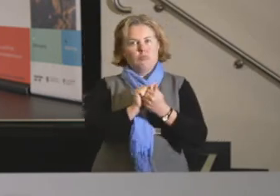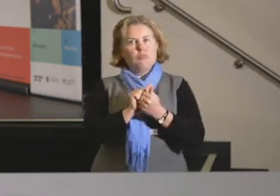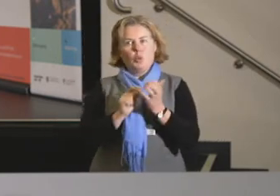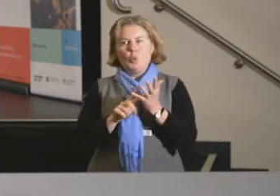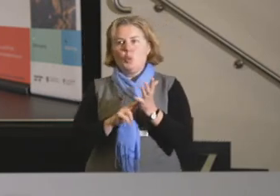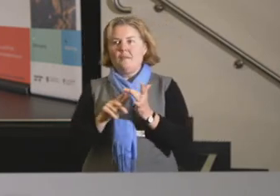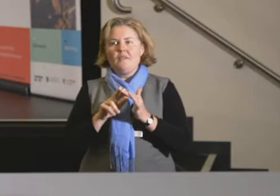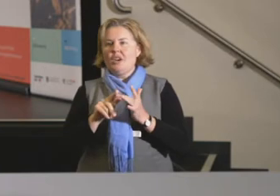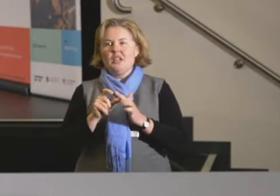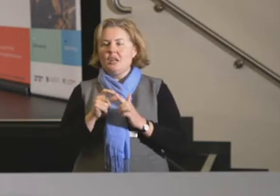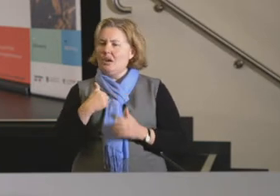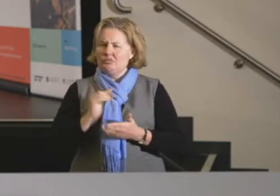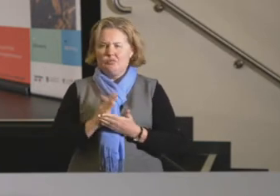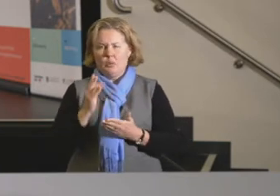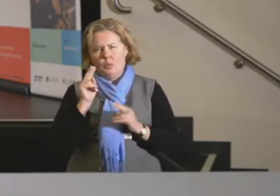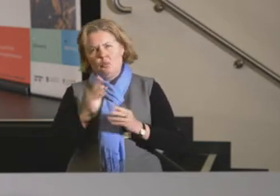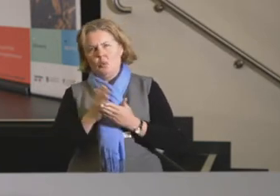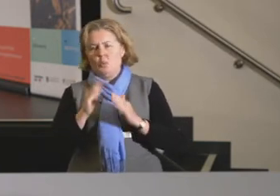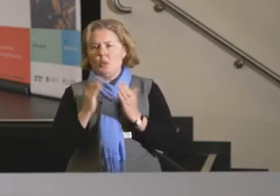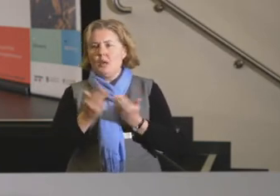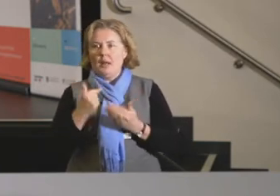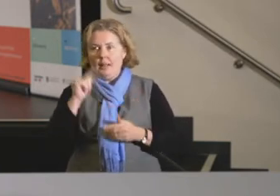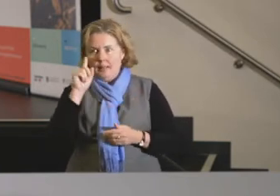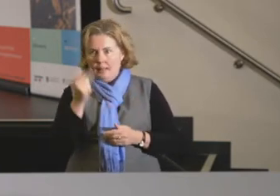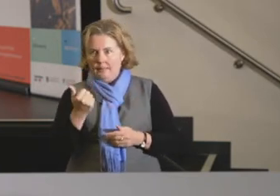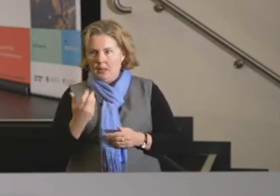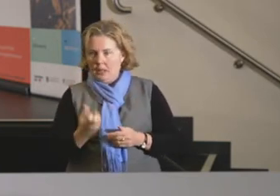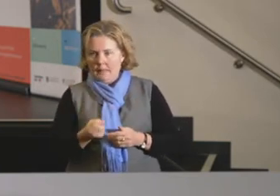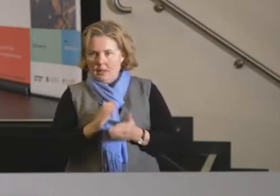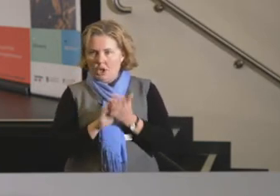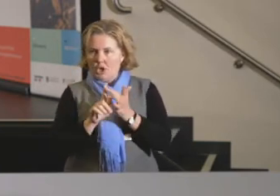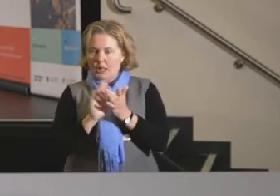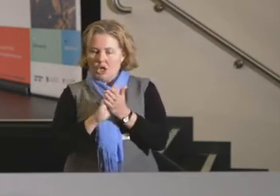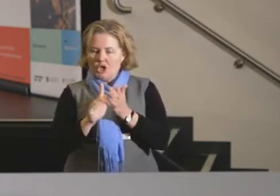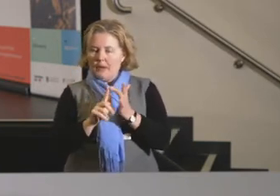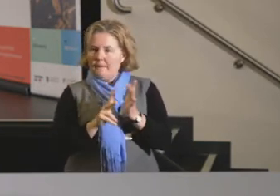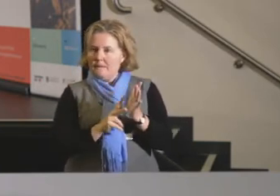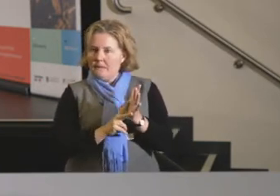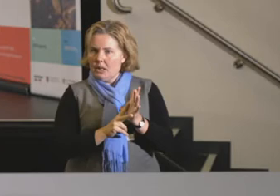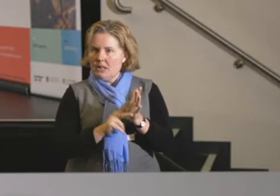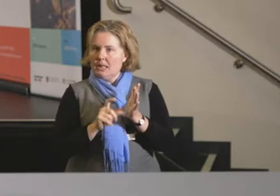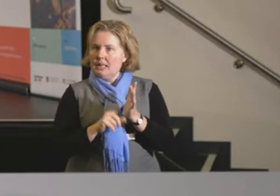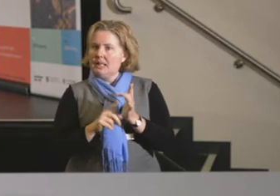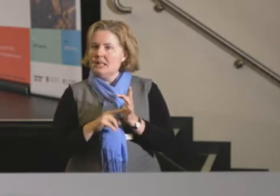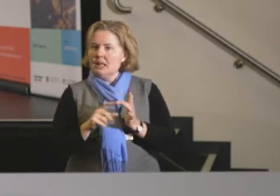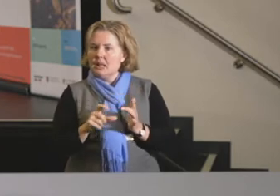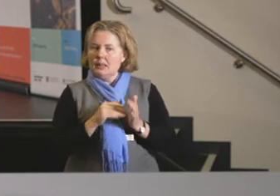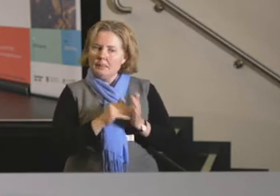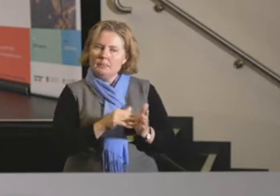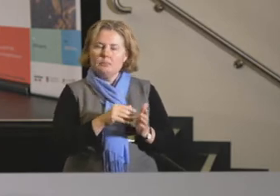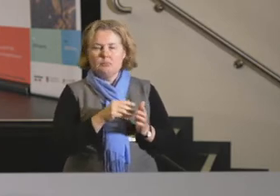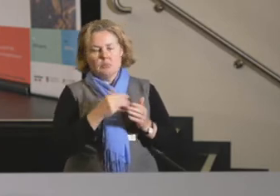be a HIV clinic for this particular subpopulation of gay men, and then another one for this population of gay men, and another one for